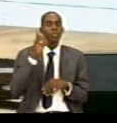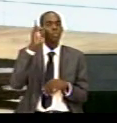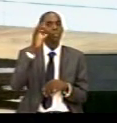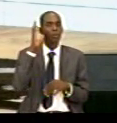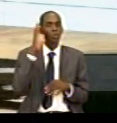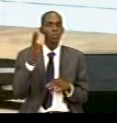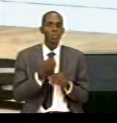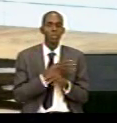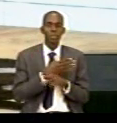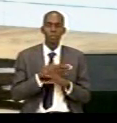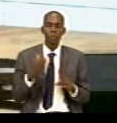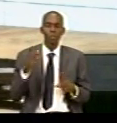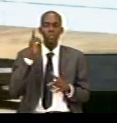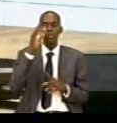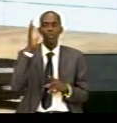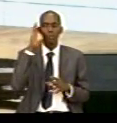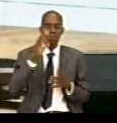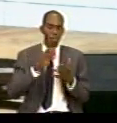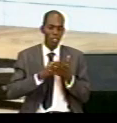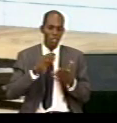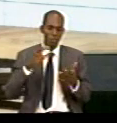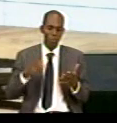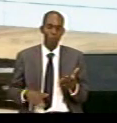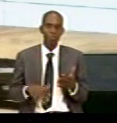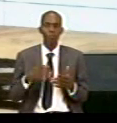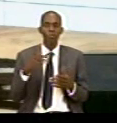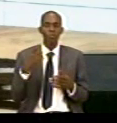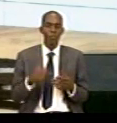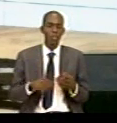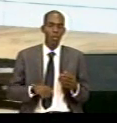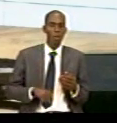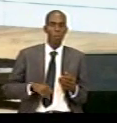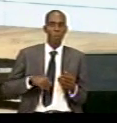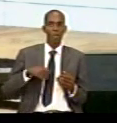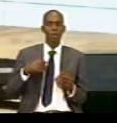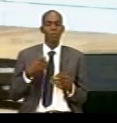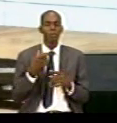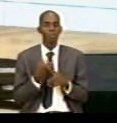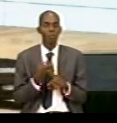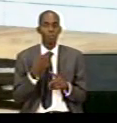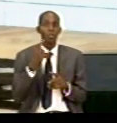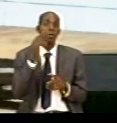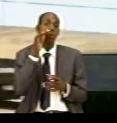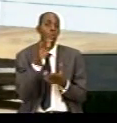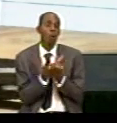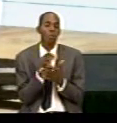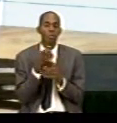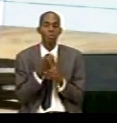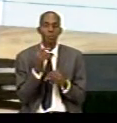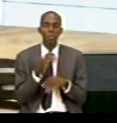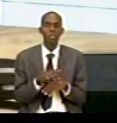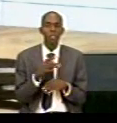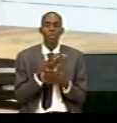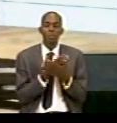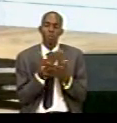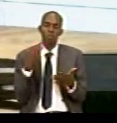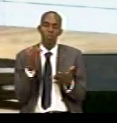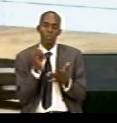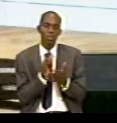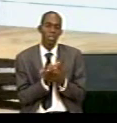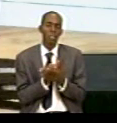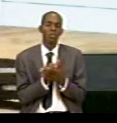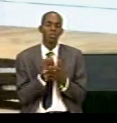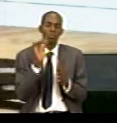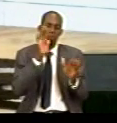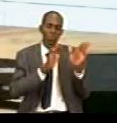away, is going to remove his bride from the earth before that tribulation will